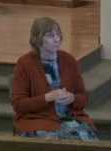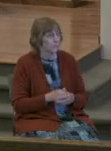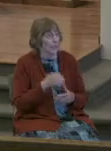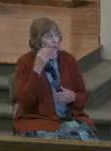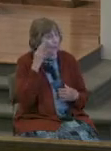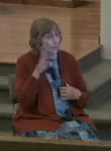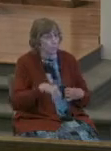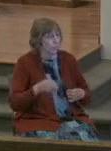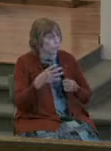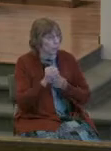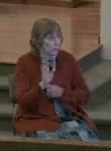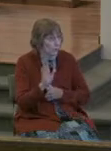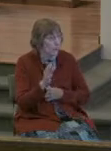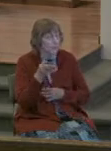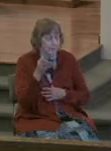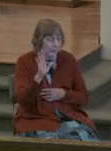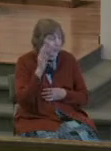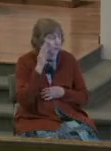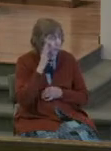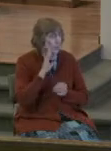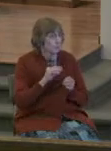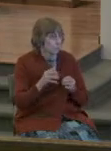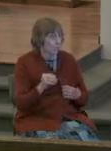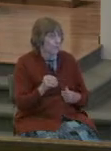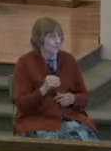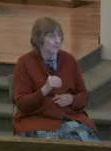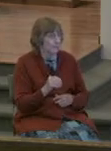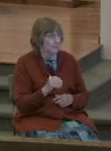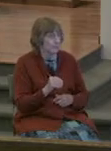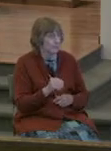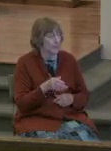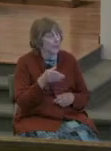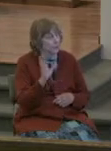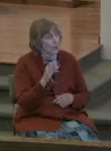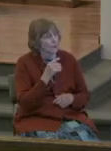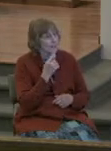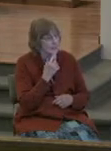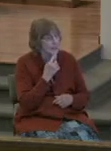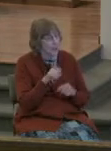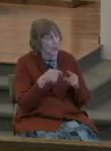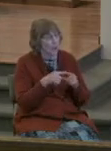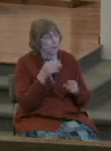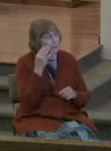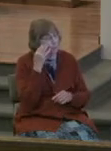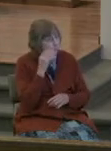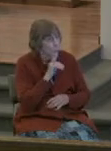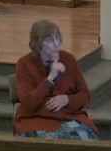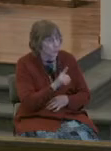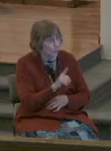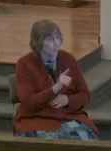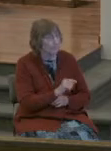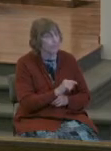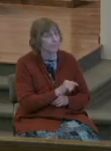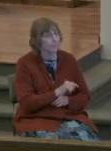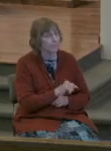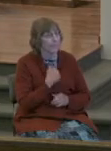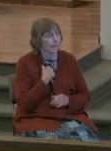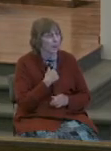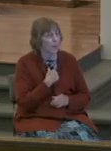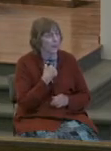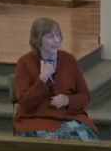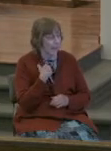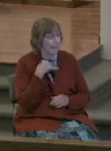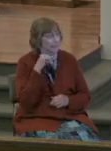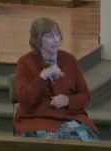those stories, but God does. And God says that when we know the truth, we can have